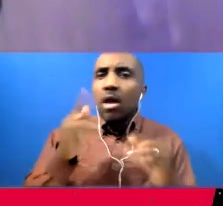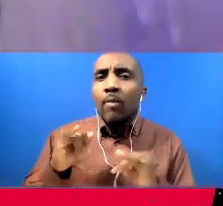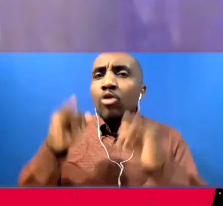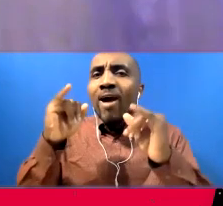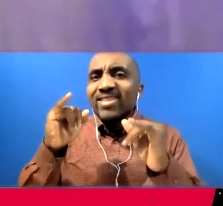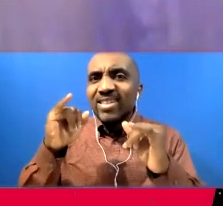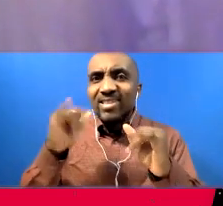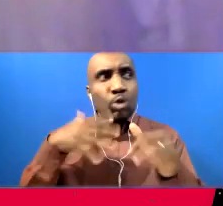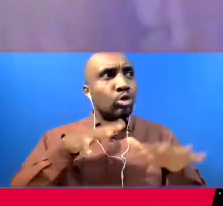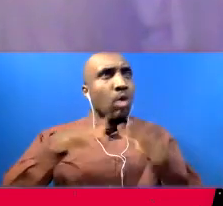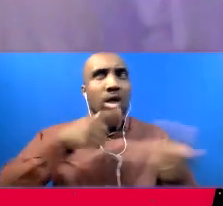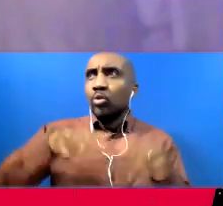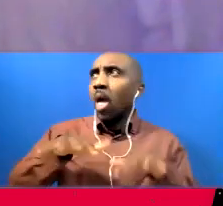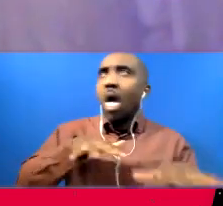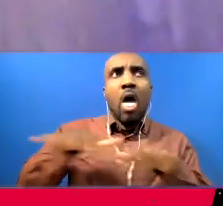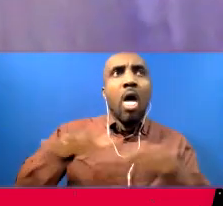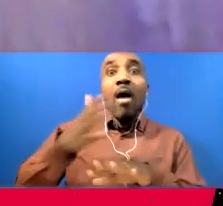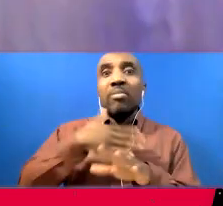push through their agenda